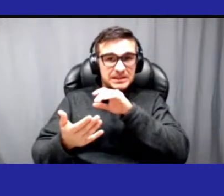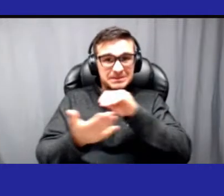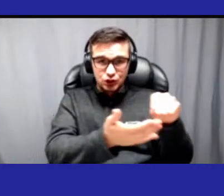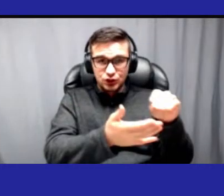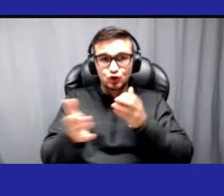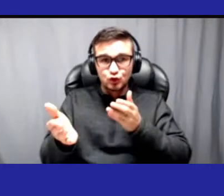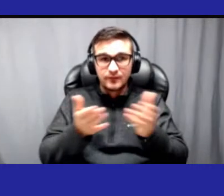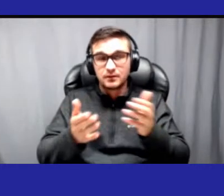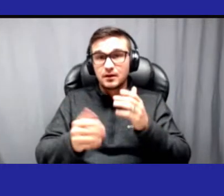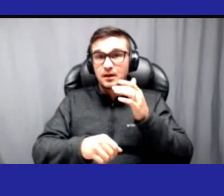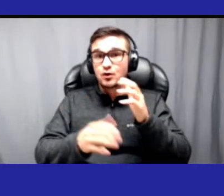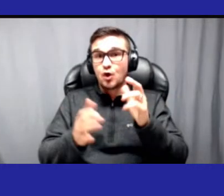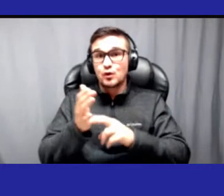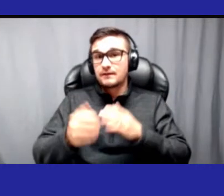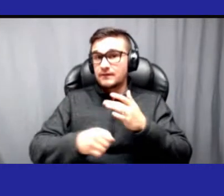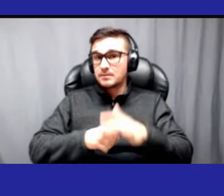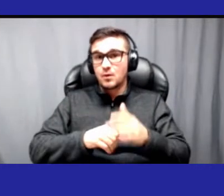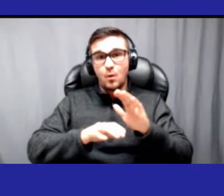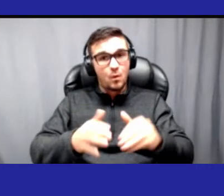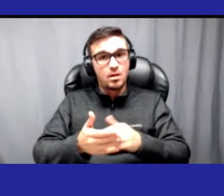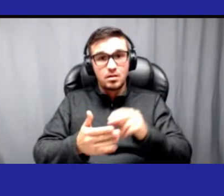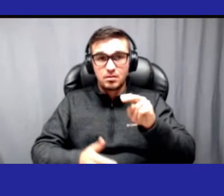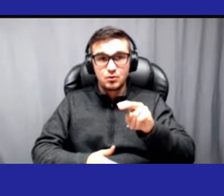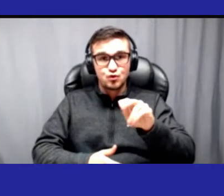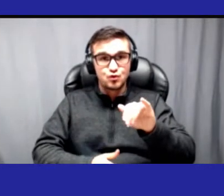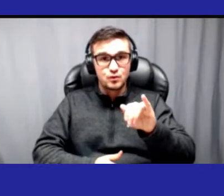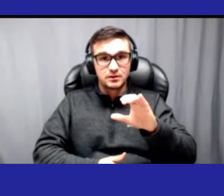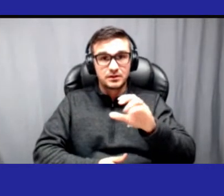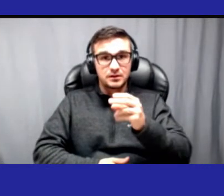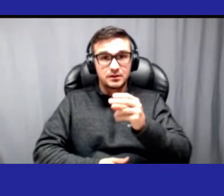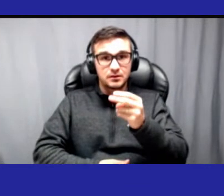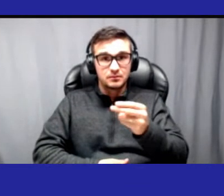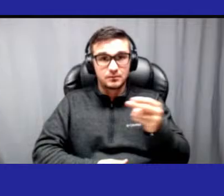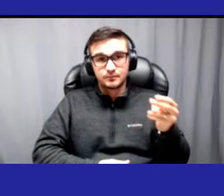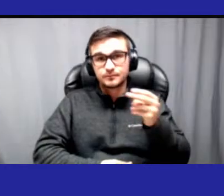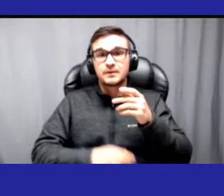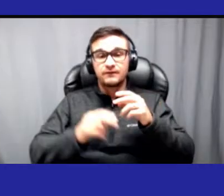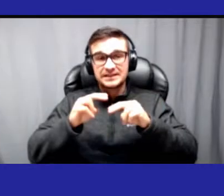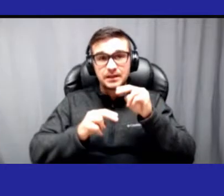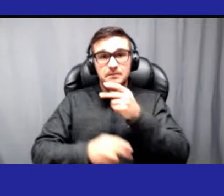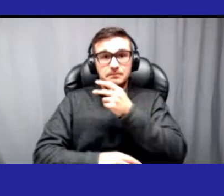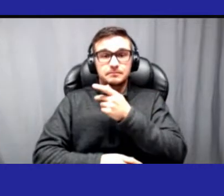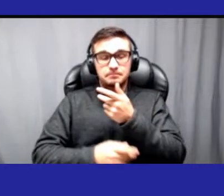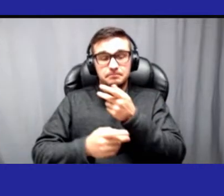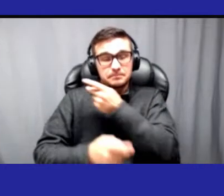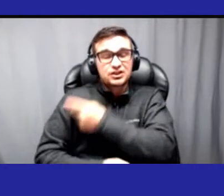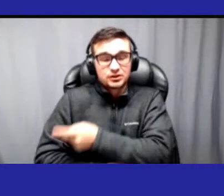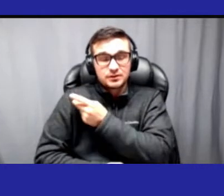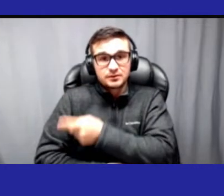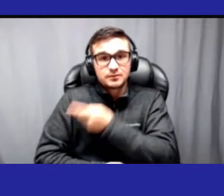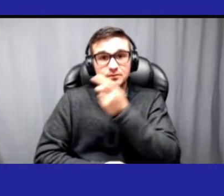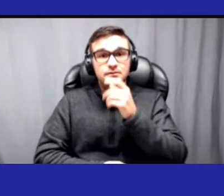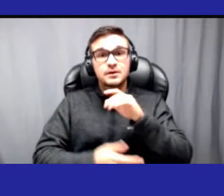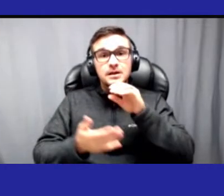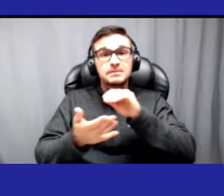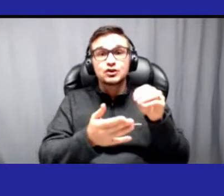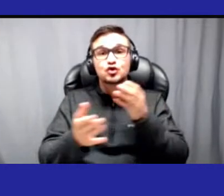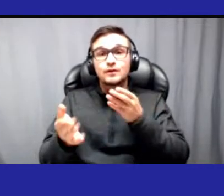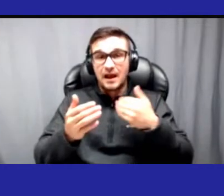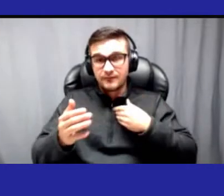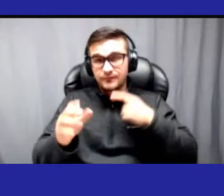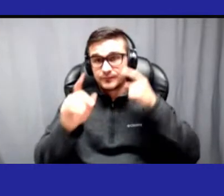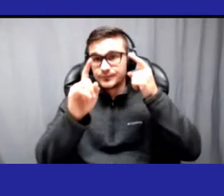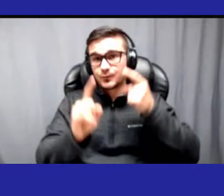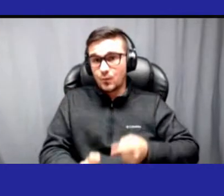City Health and Hospitals facilities and patient populations. The imaging services have the following goals. So we want to